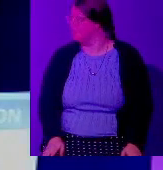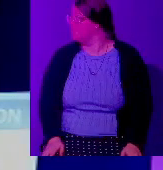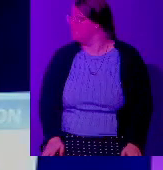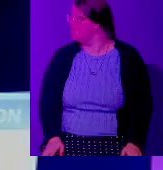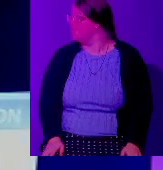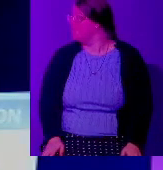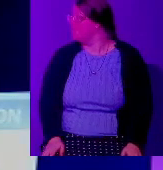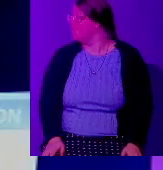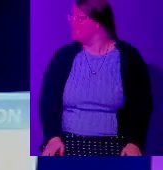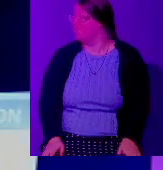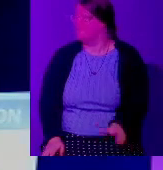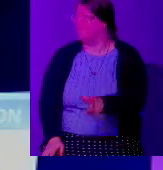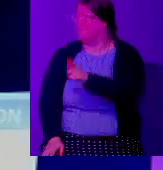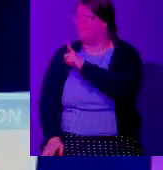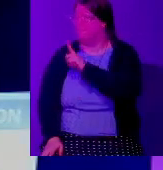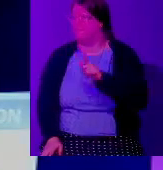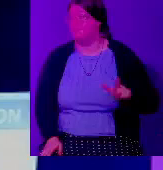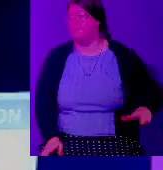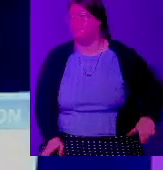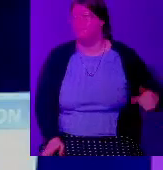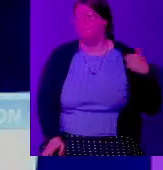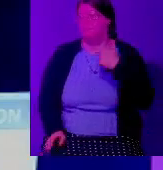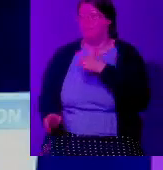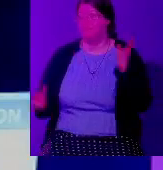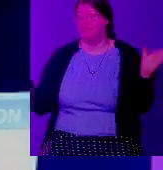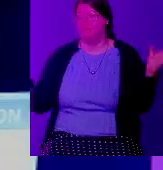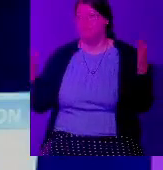Lord, we come together today